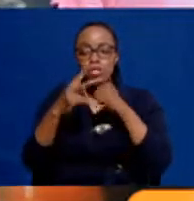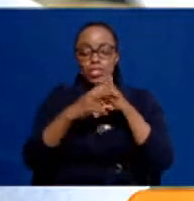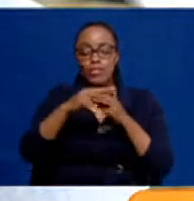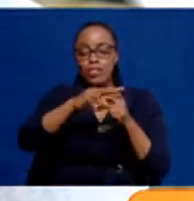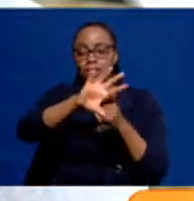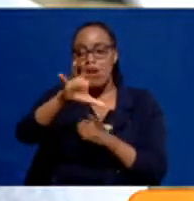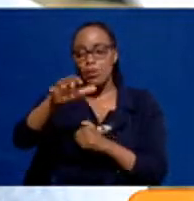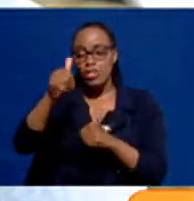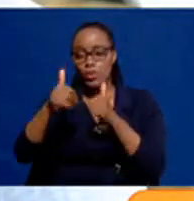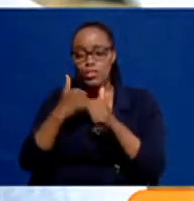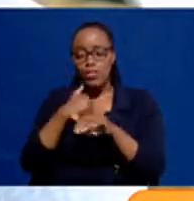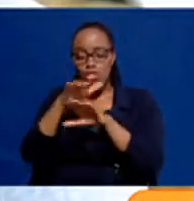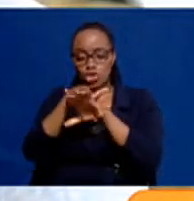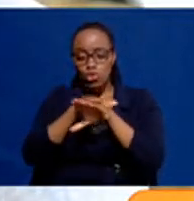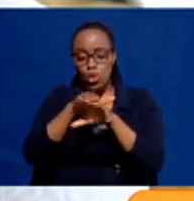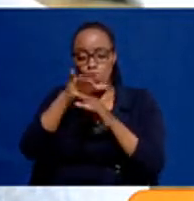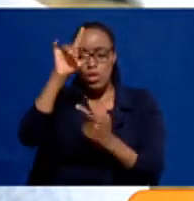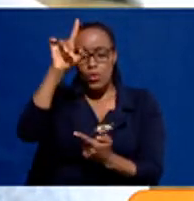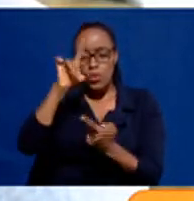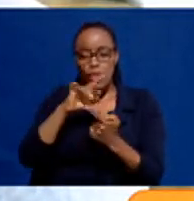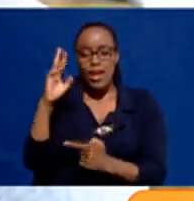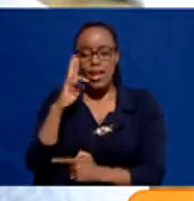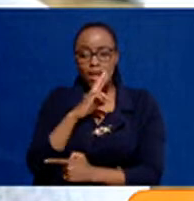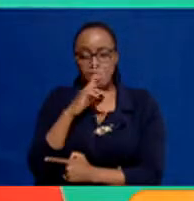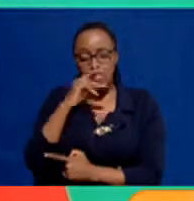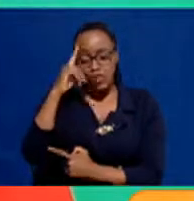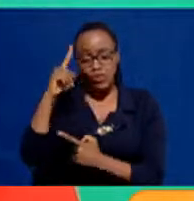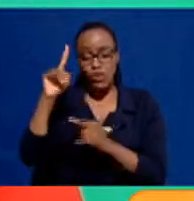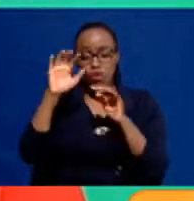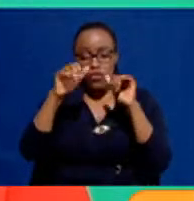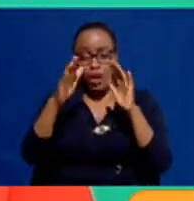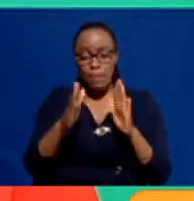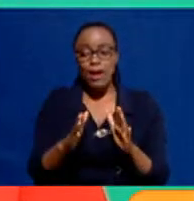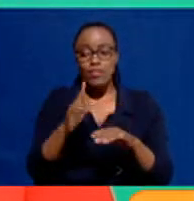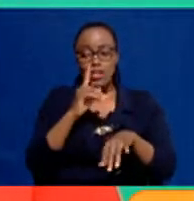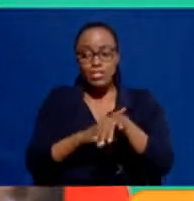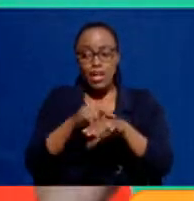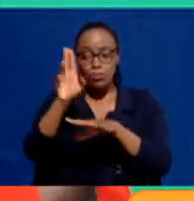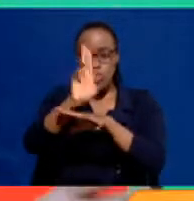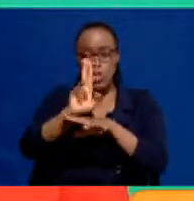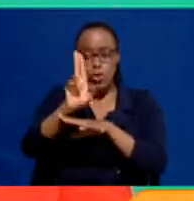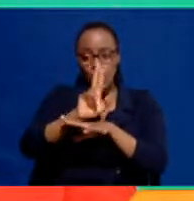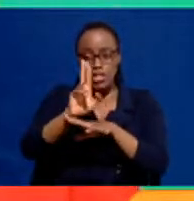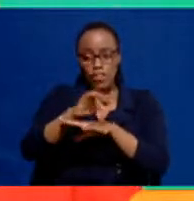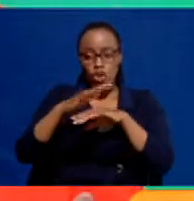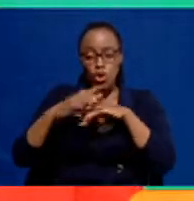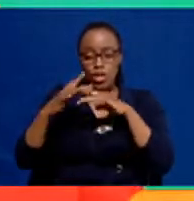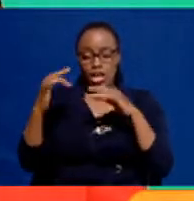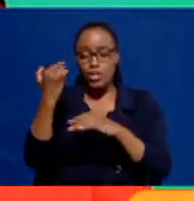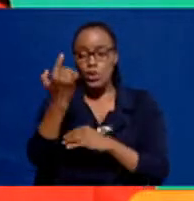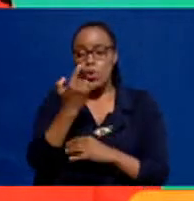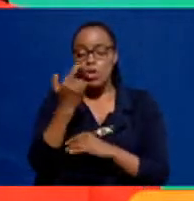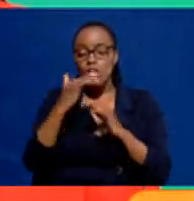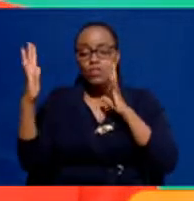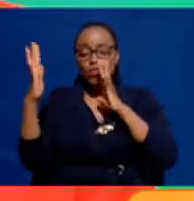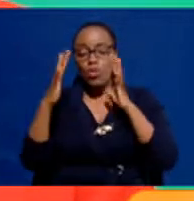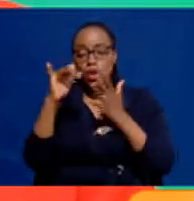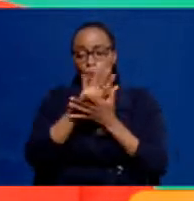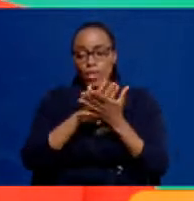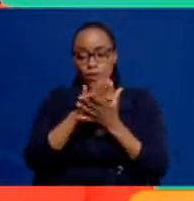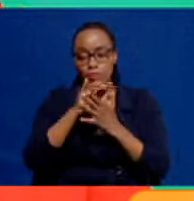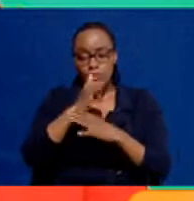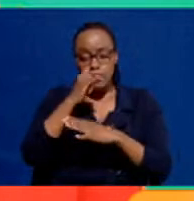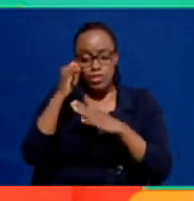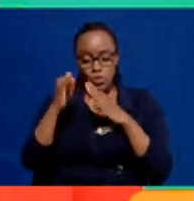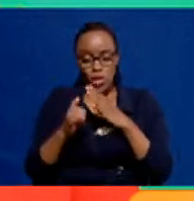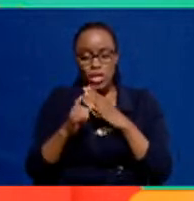counties is slowly reducing the risks for farmers. When we were using relying only on the weather-based index insurance product,